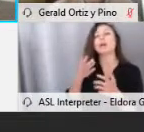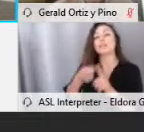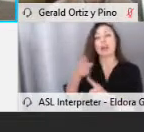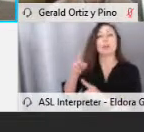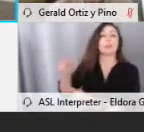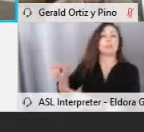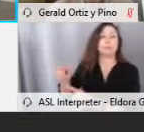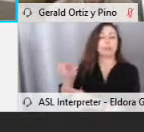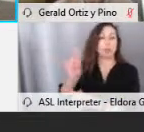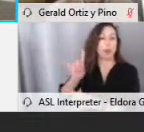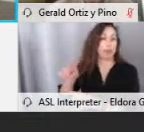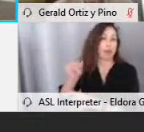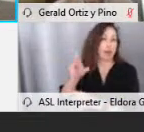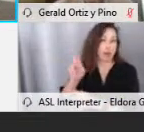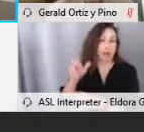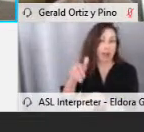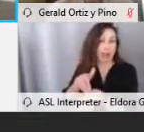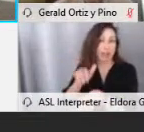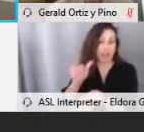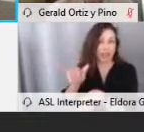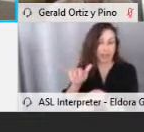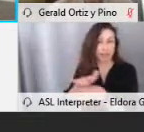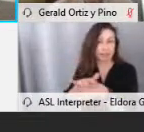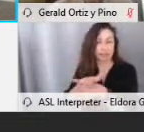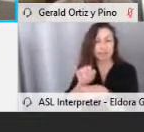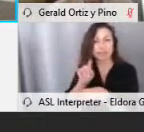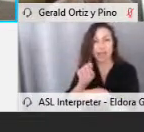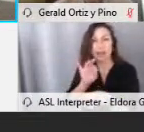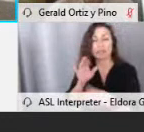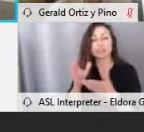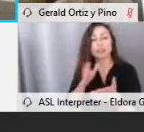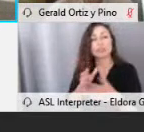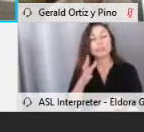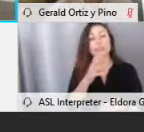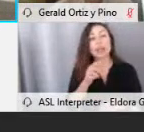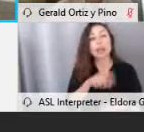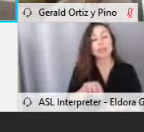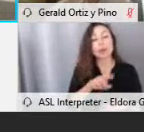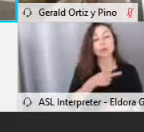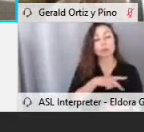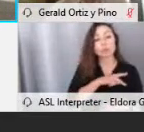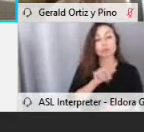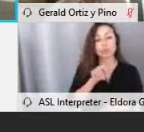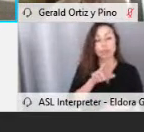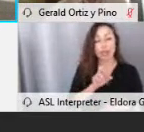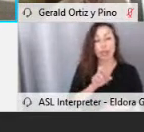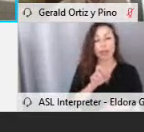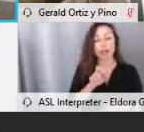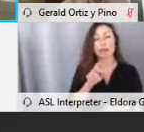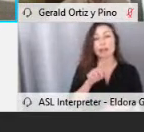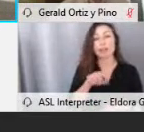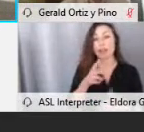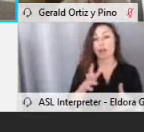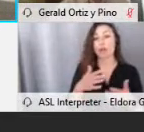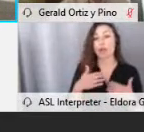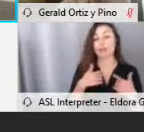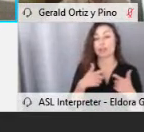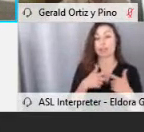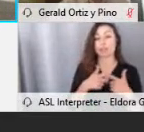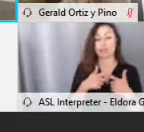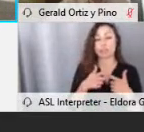service. So those personal care service providers who already have electronic visit